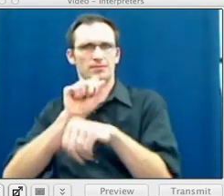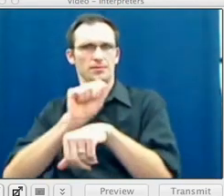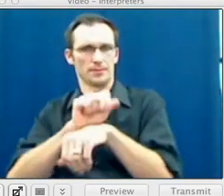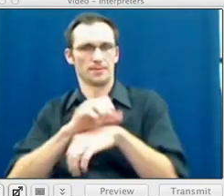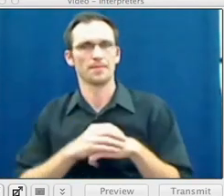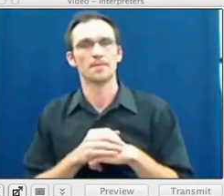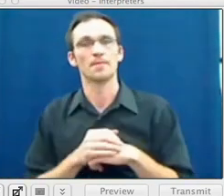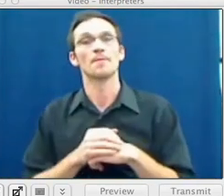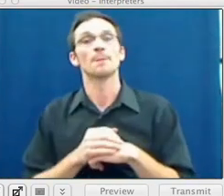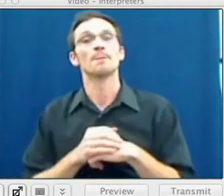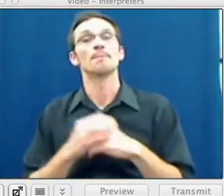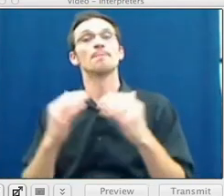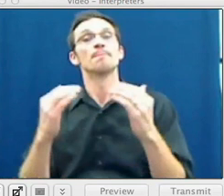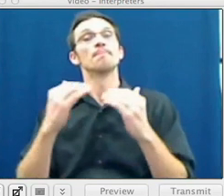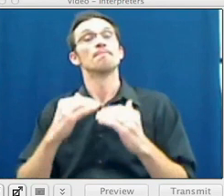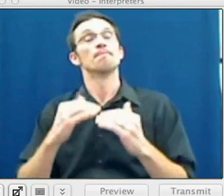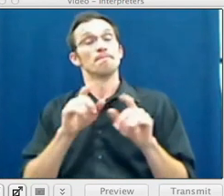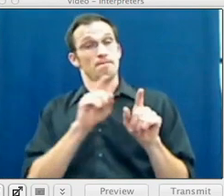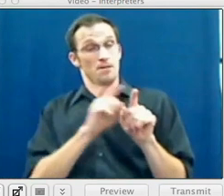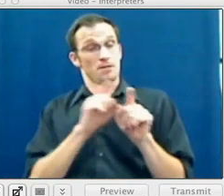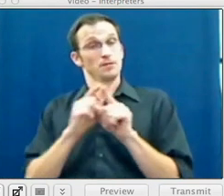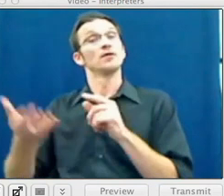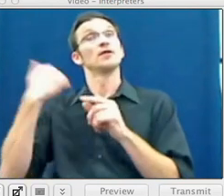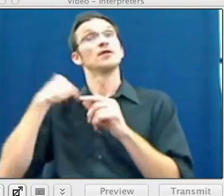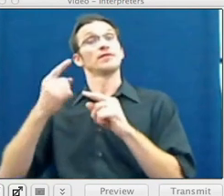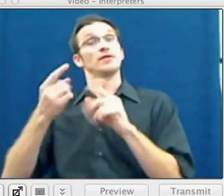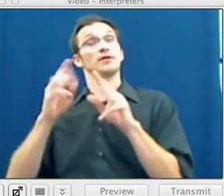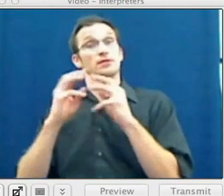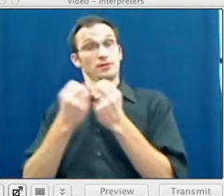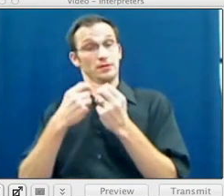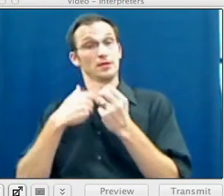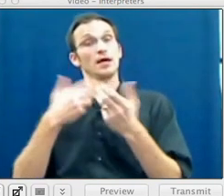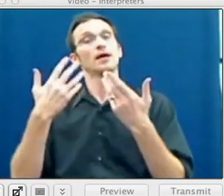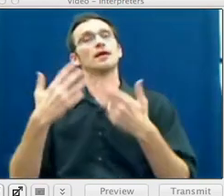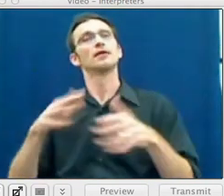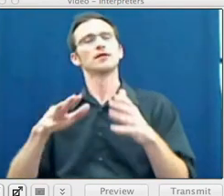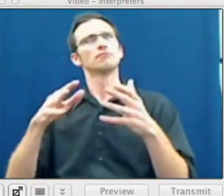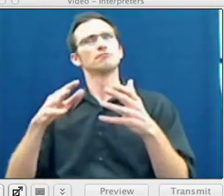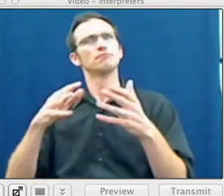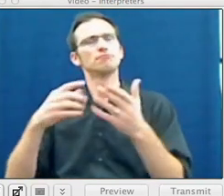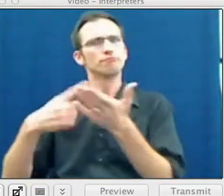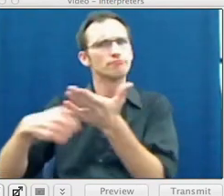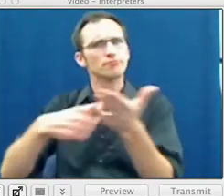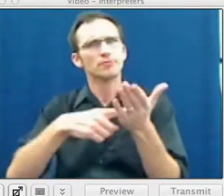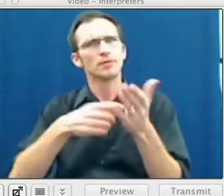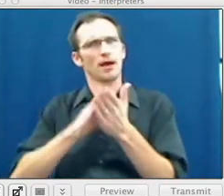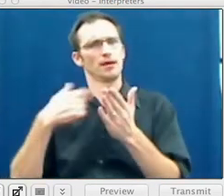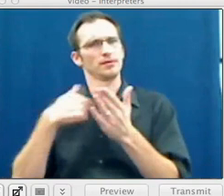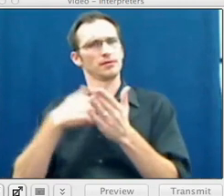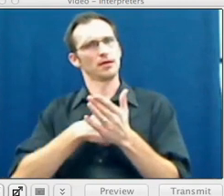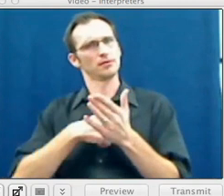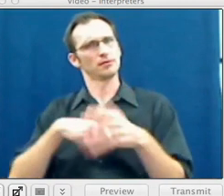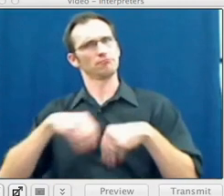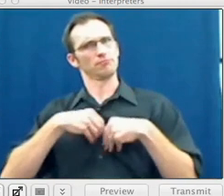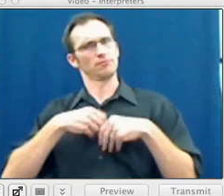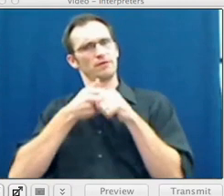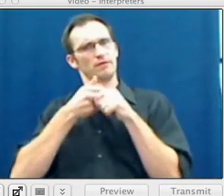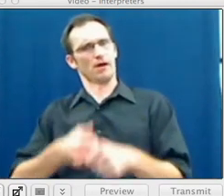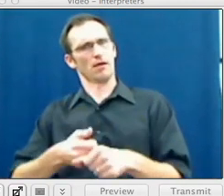I also asked in the first presentation that we embrace the understanding of what it means to be